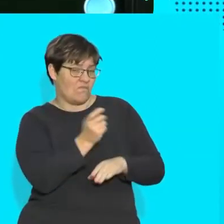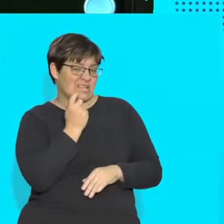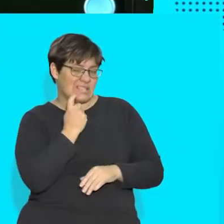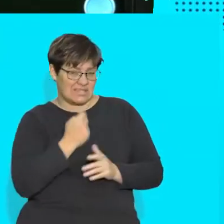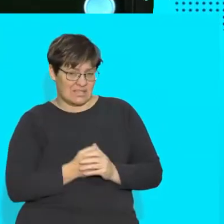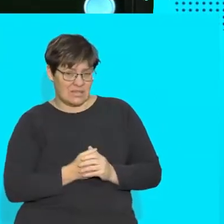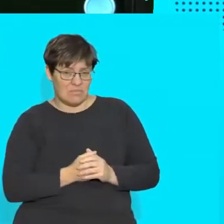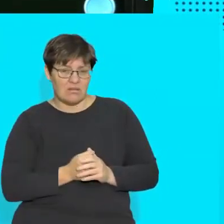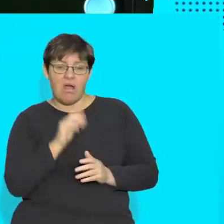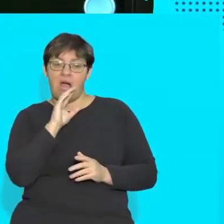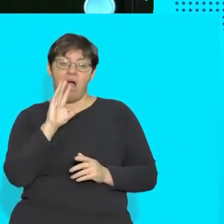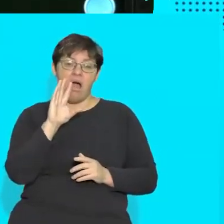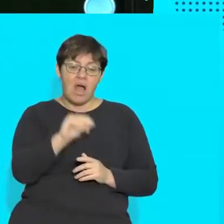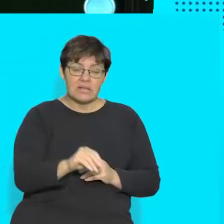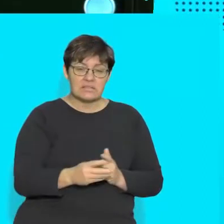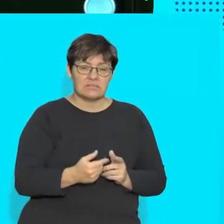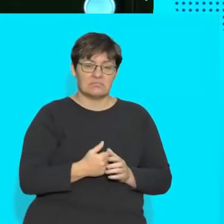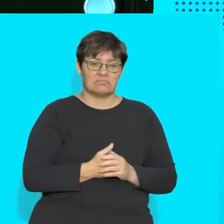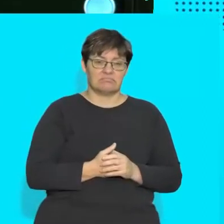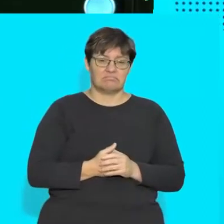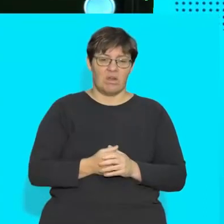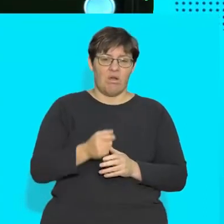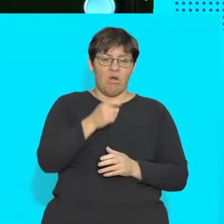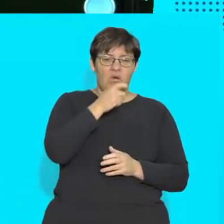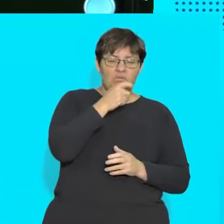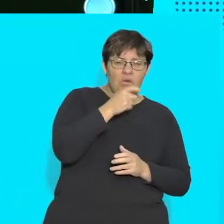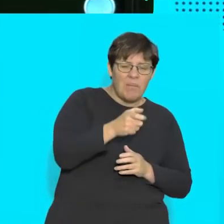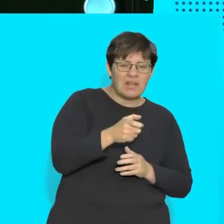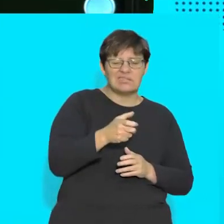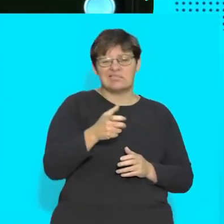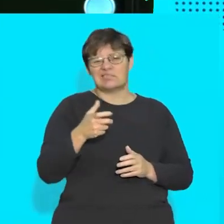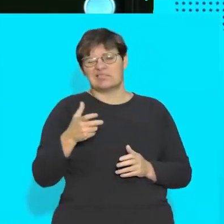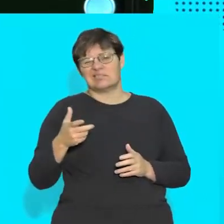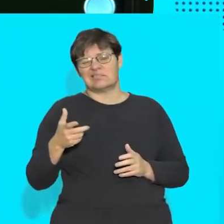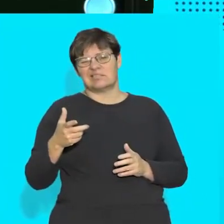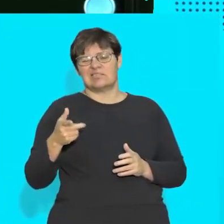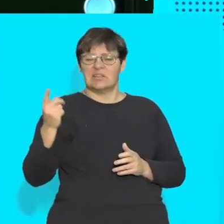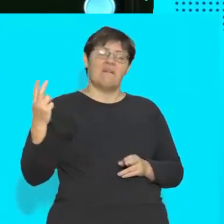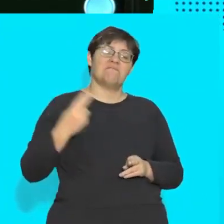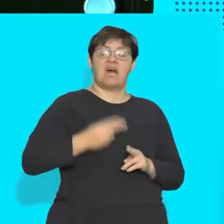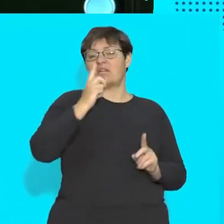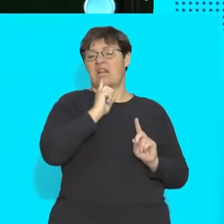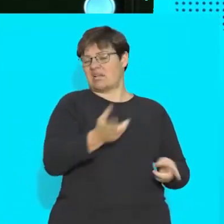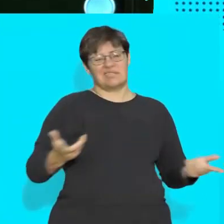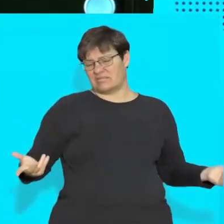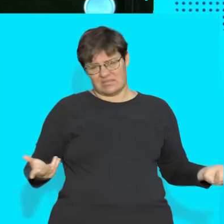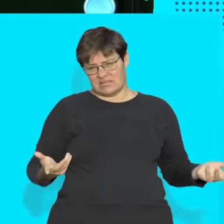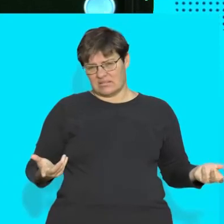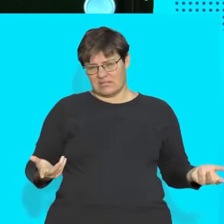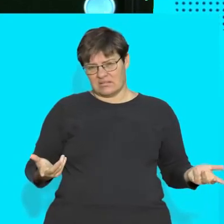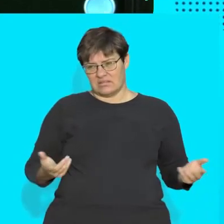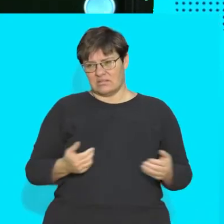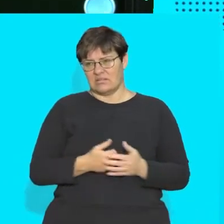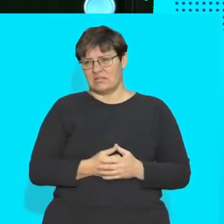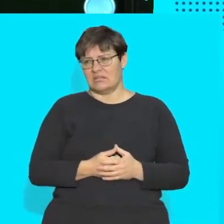one. But they're not going to ask you to comment on the final answer that you